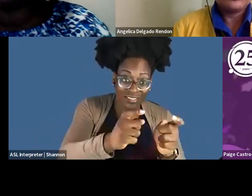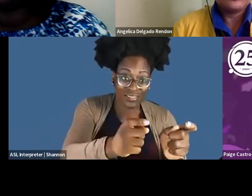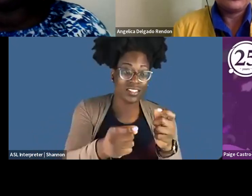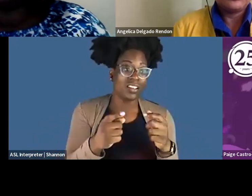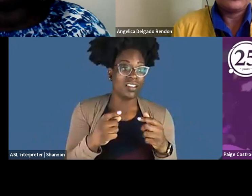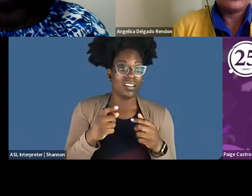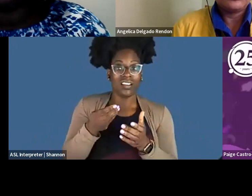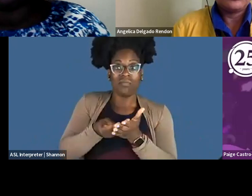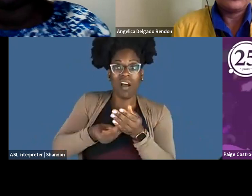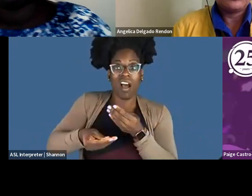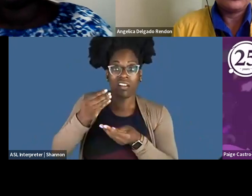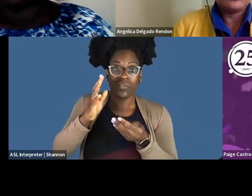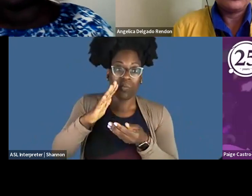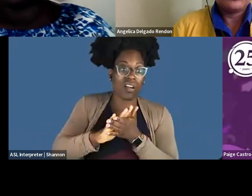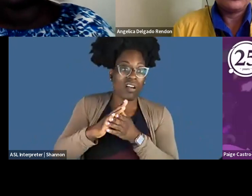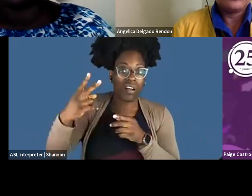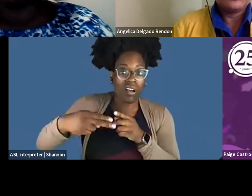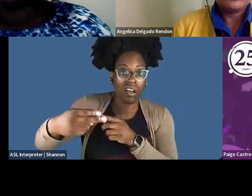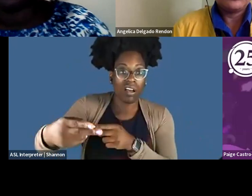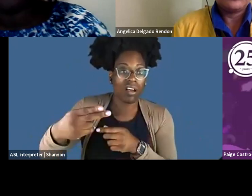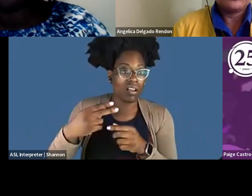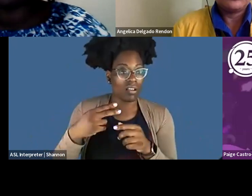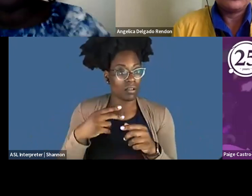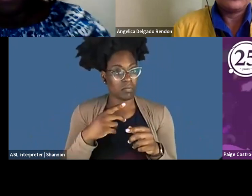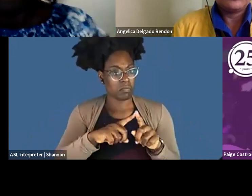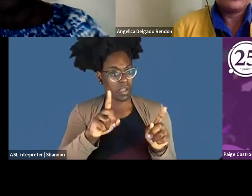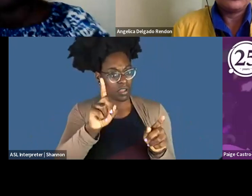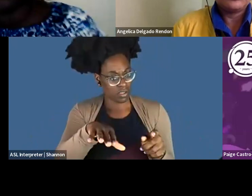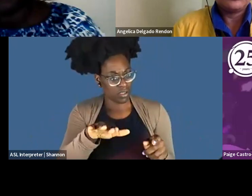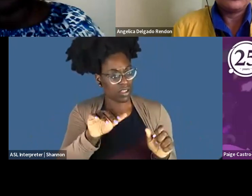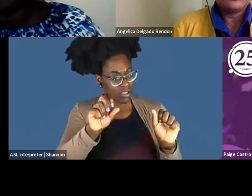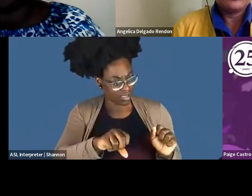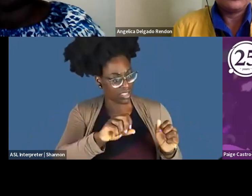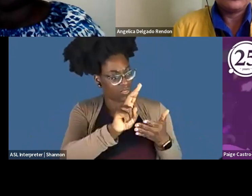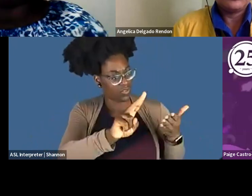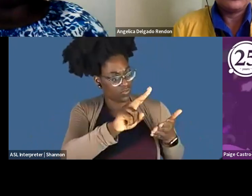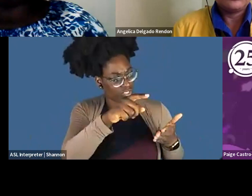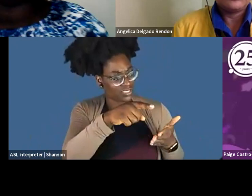that get cut? Can the universities cut some of their staff or personnel?